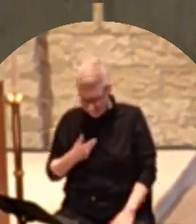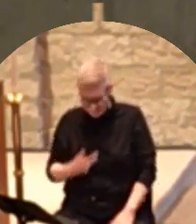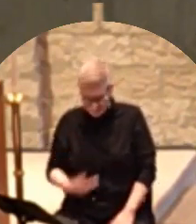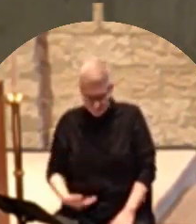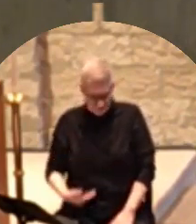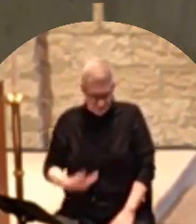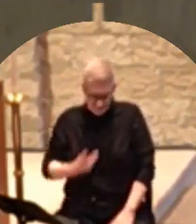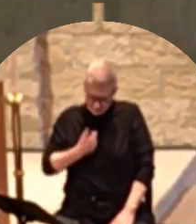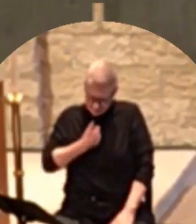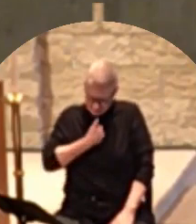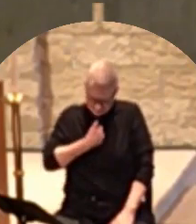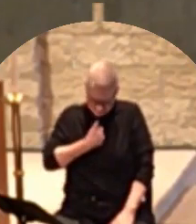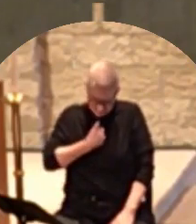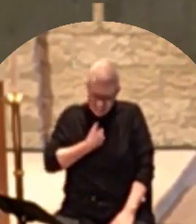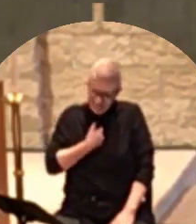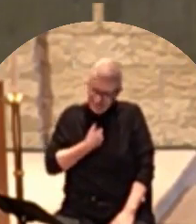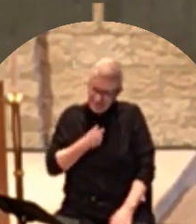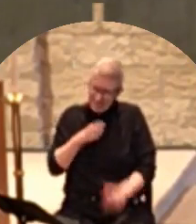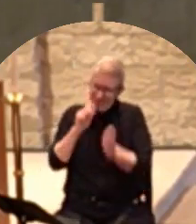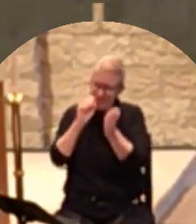changed.